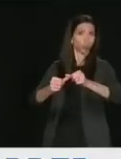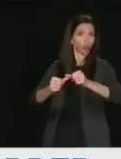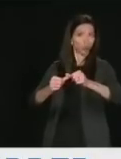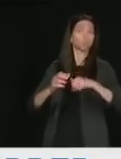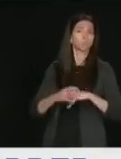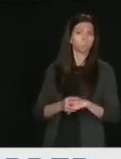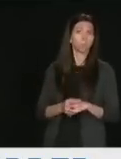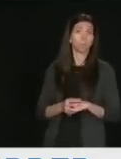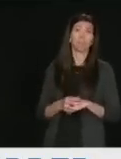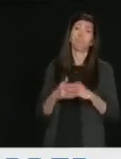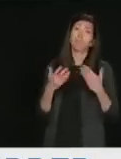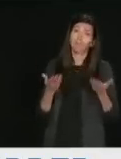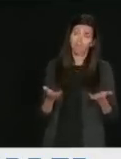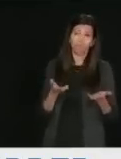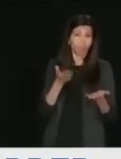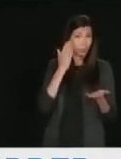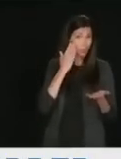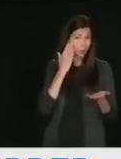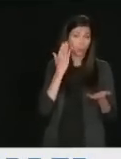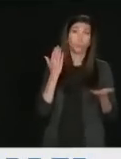vulnerability, and